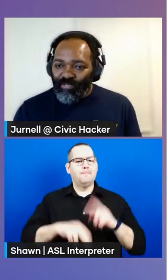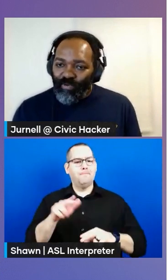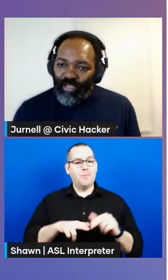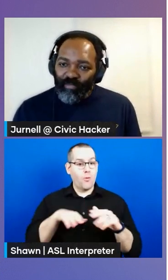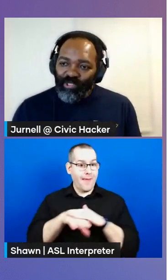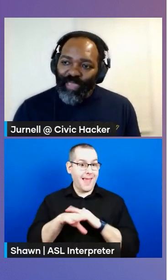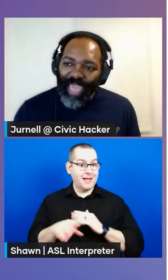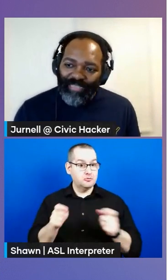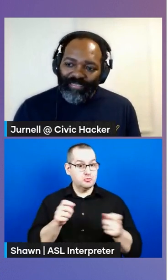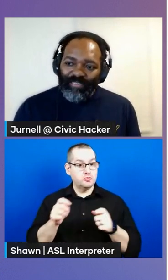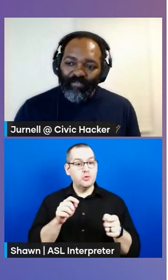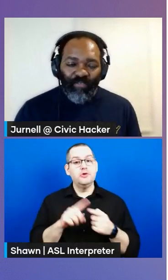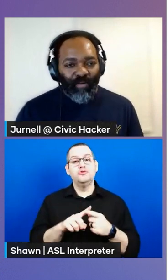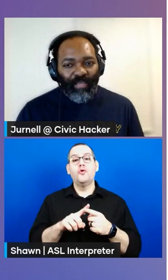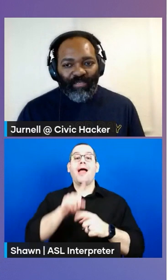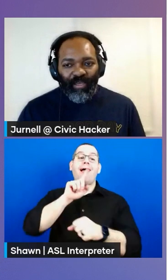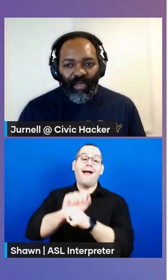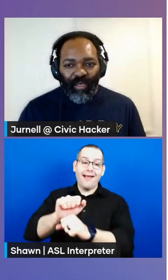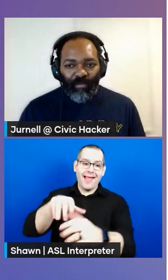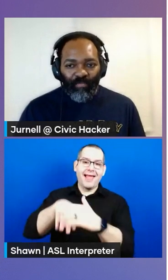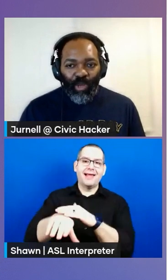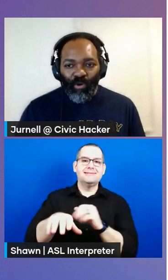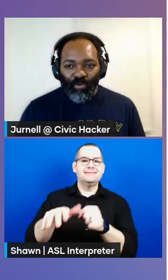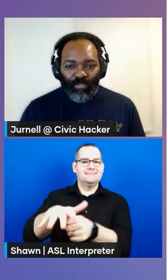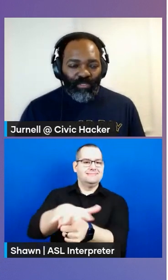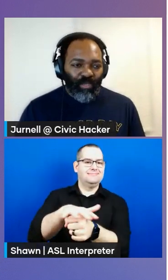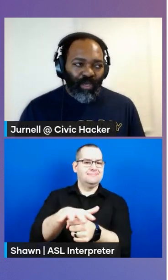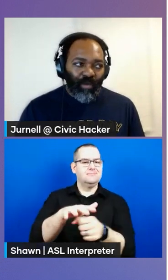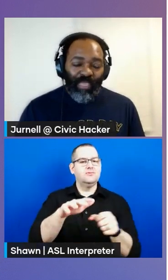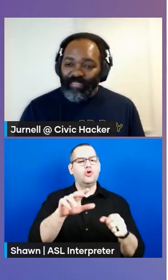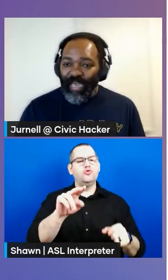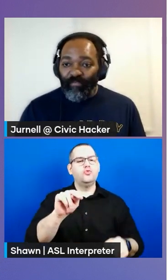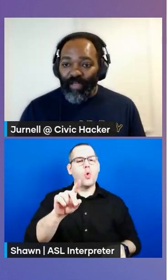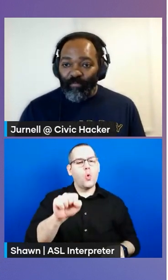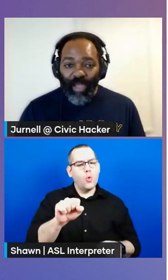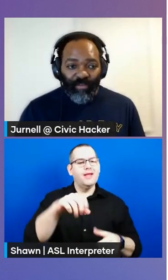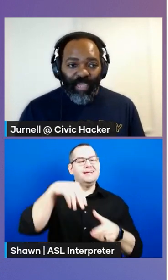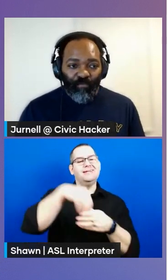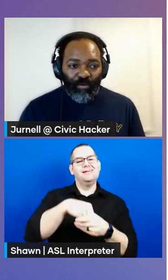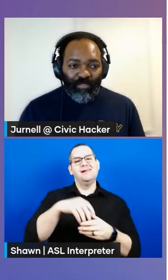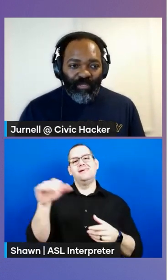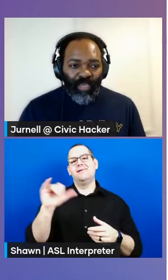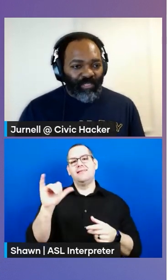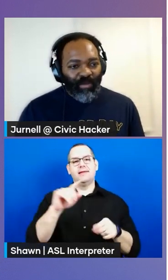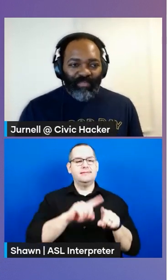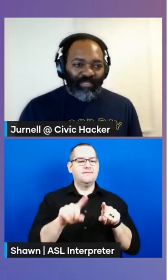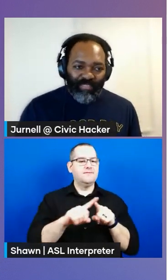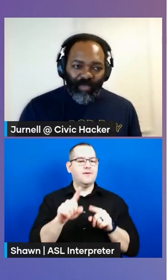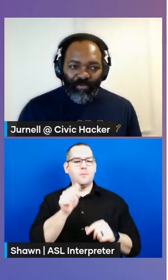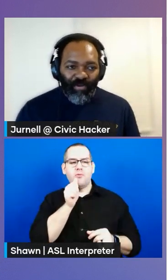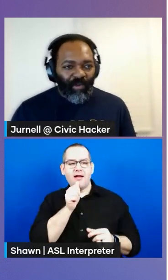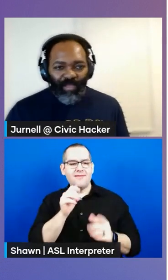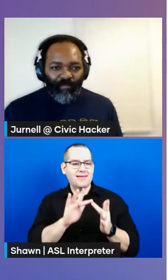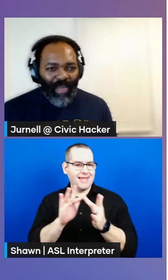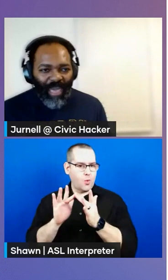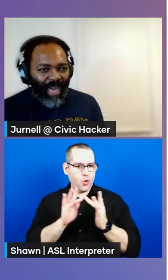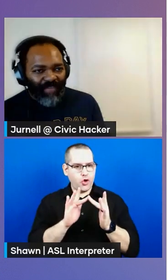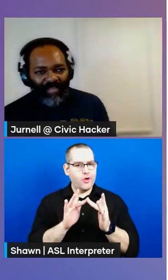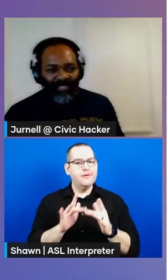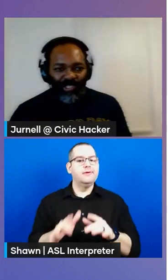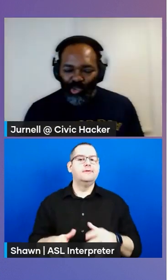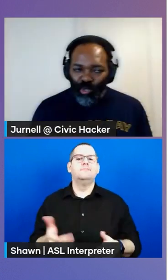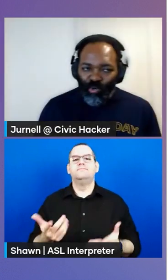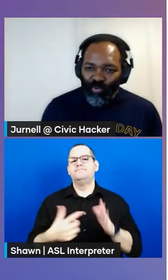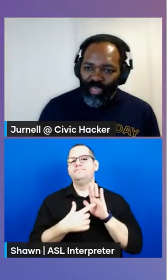control lists when it comes to accessing various nodes inside of private networks. So here's an example. We can